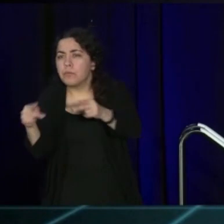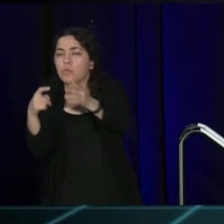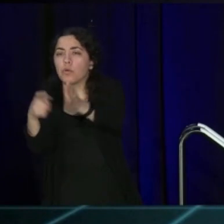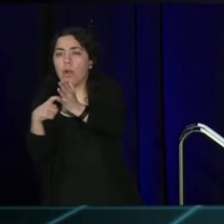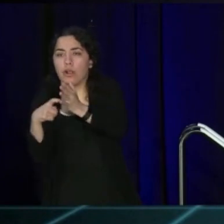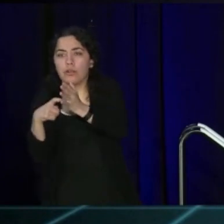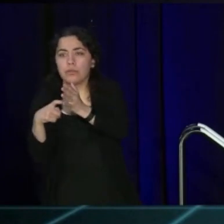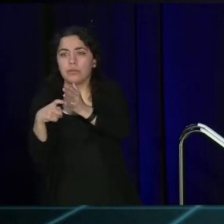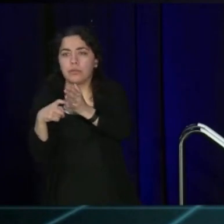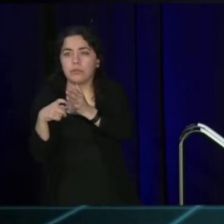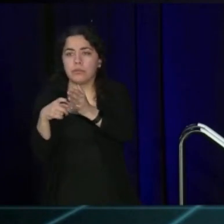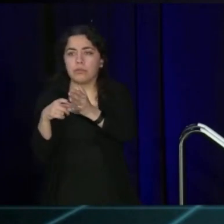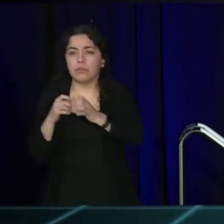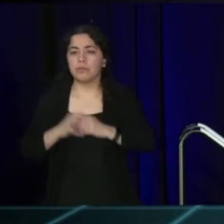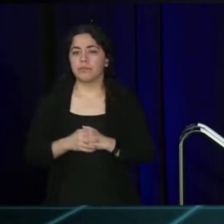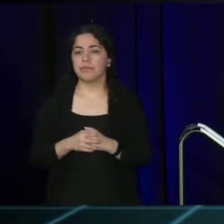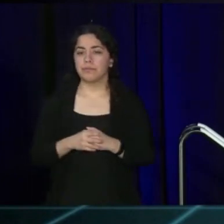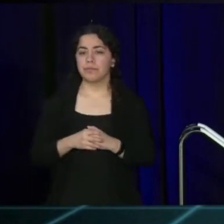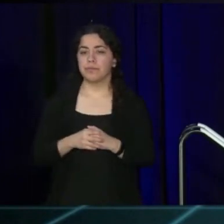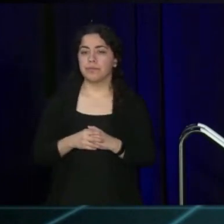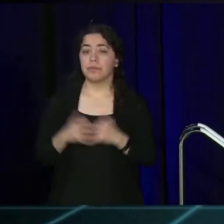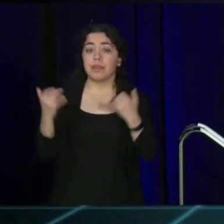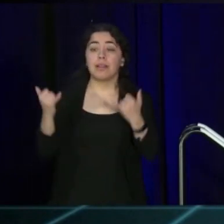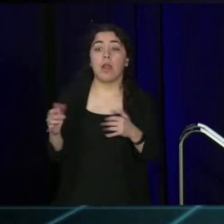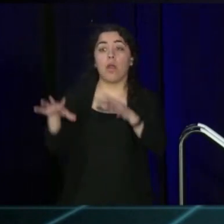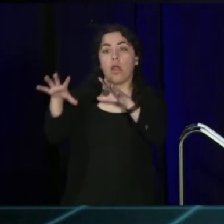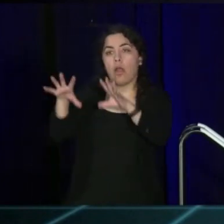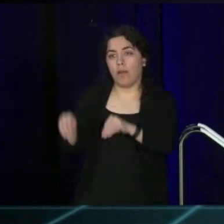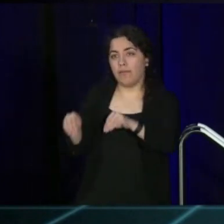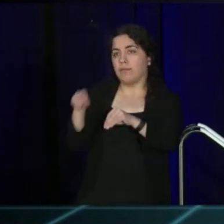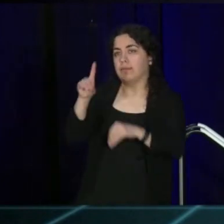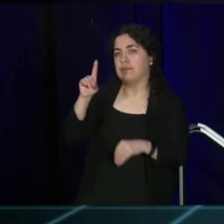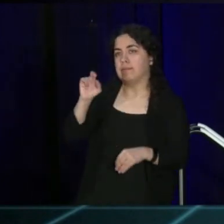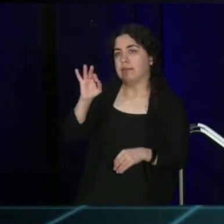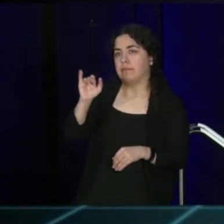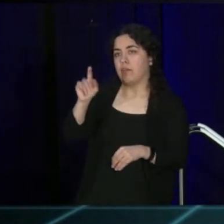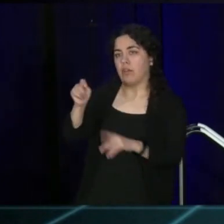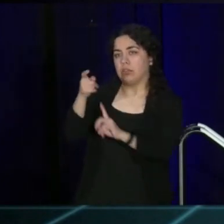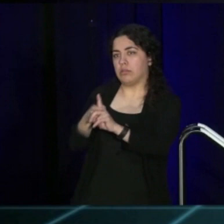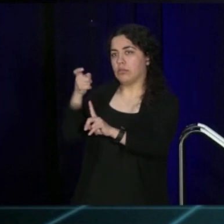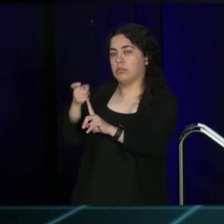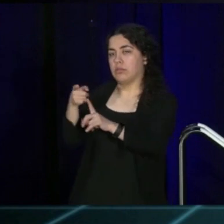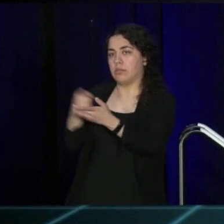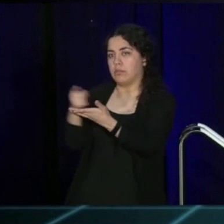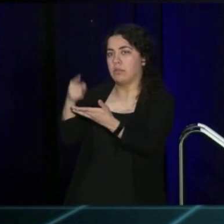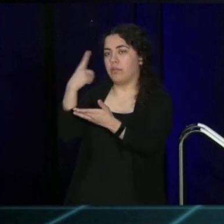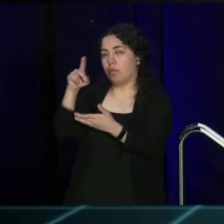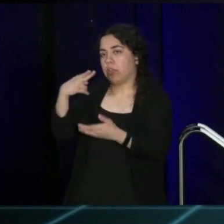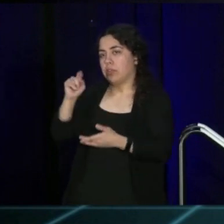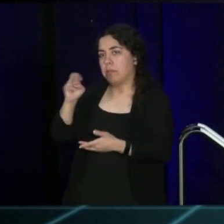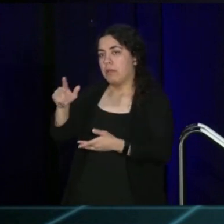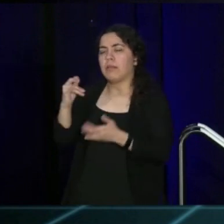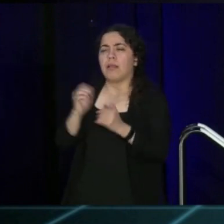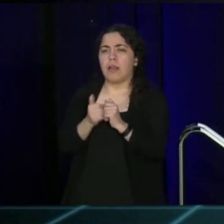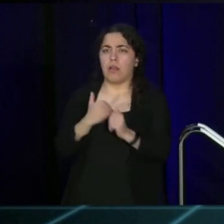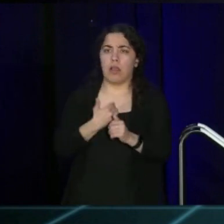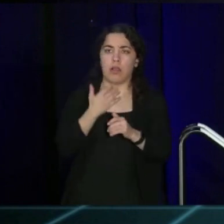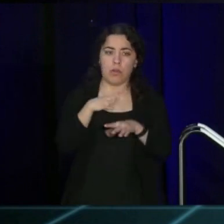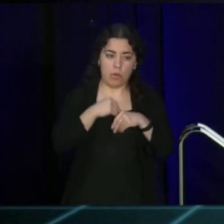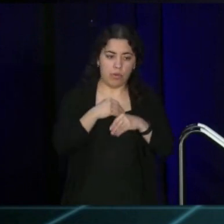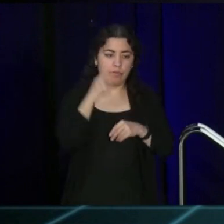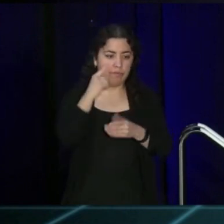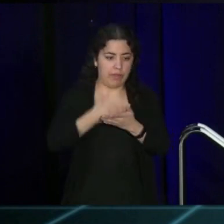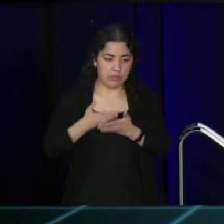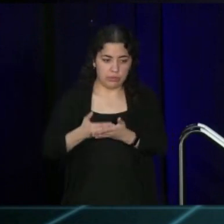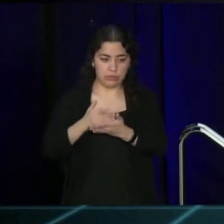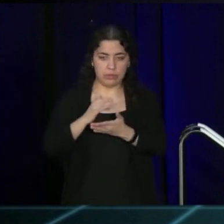we've just turned off the default HTML validation, so let's talk about how we can implement our own validation and error messages within